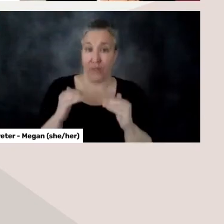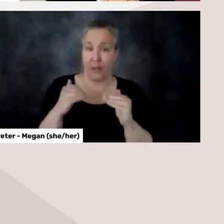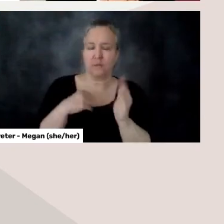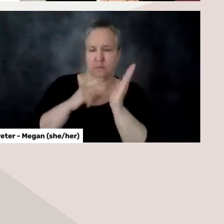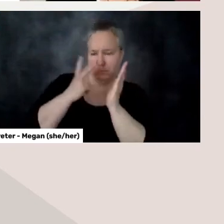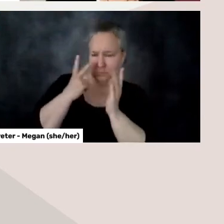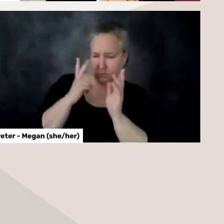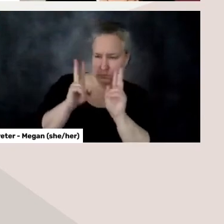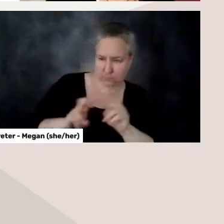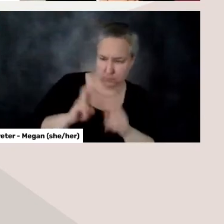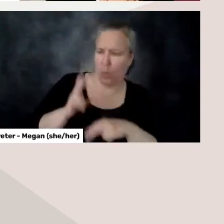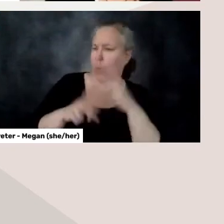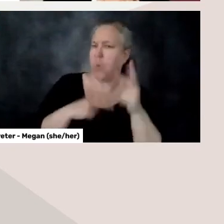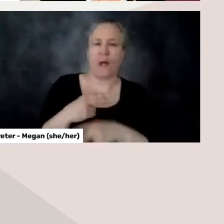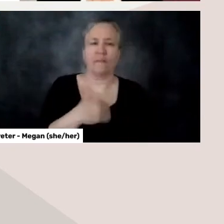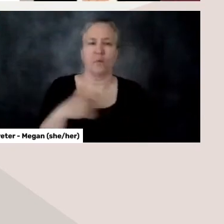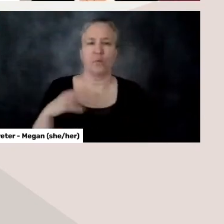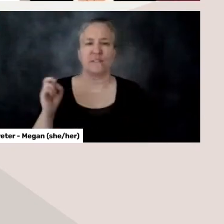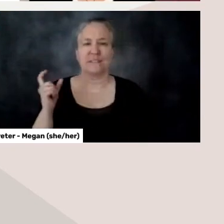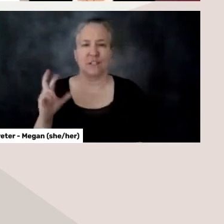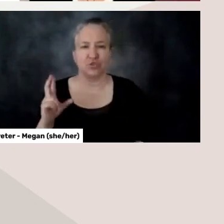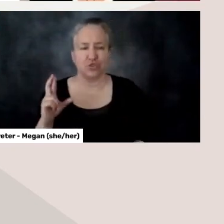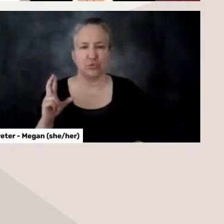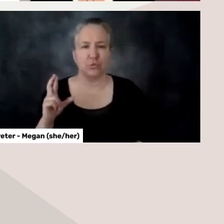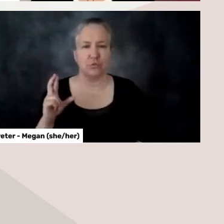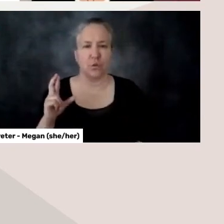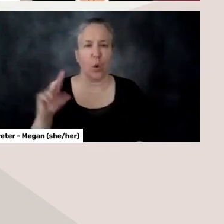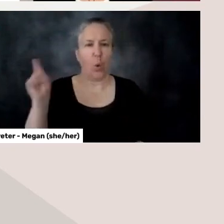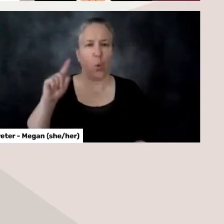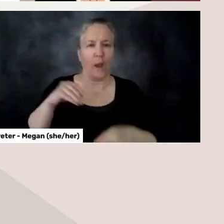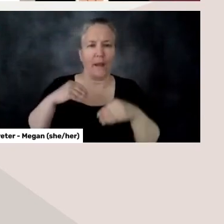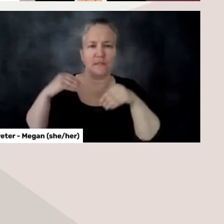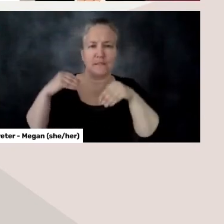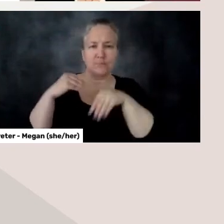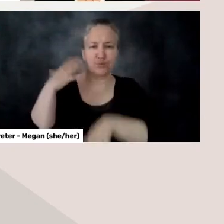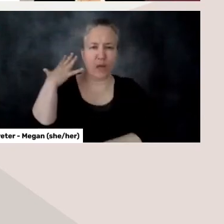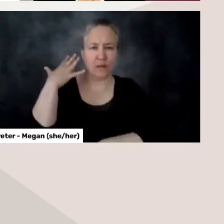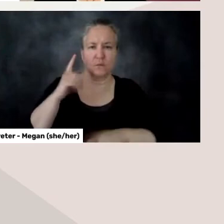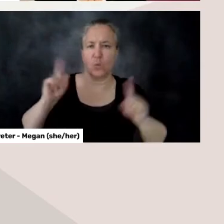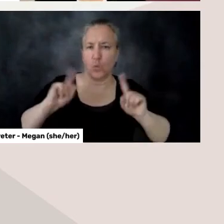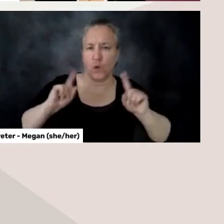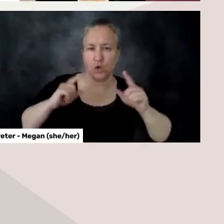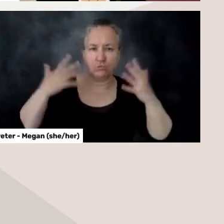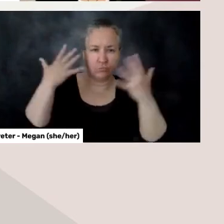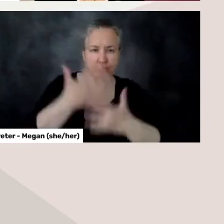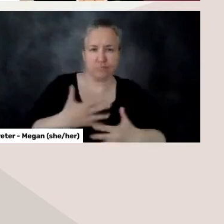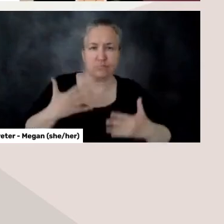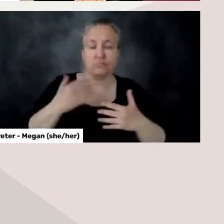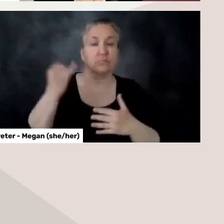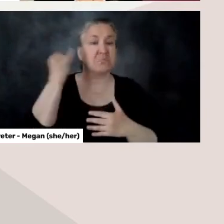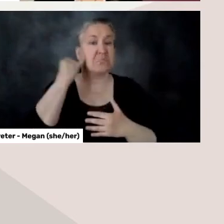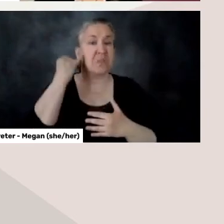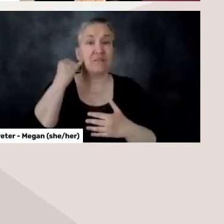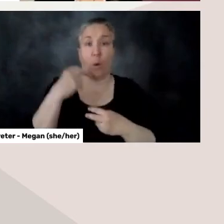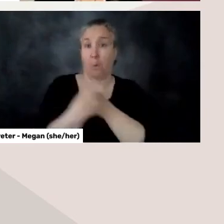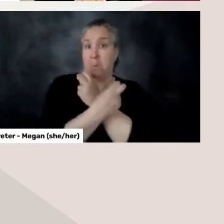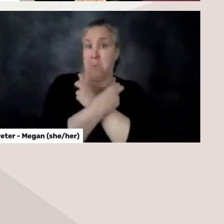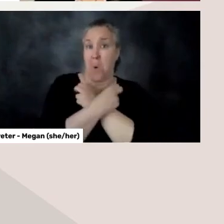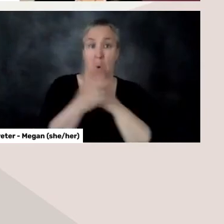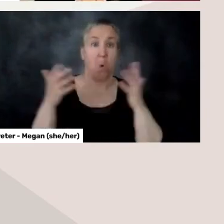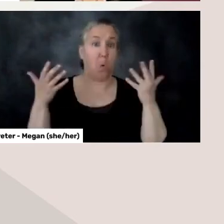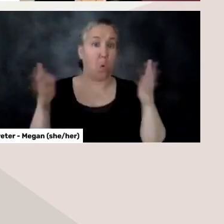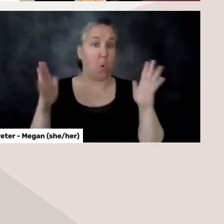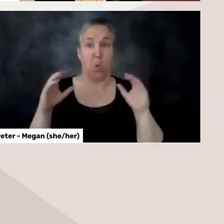kind of breast cancer that they have, where the cancer has spread to. Sometimes if it has only spread to the bones and not any